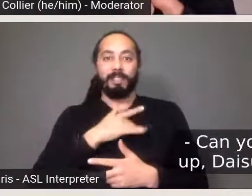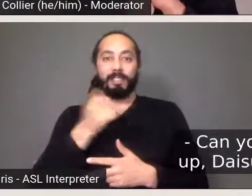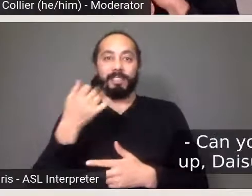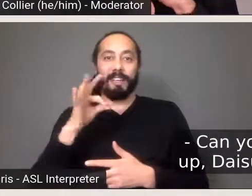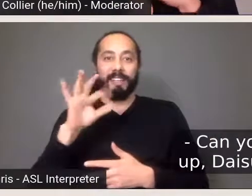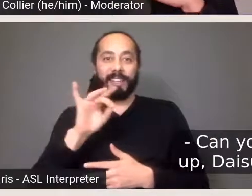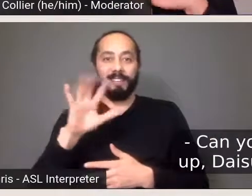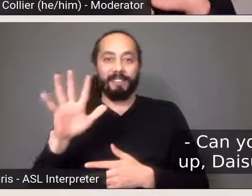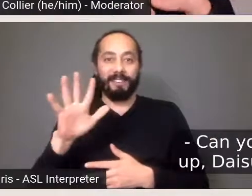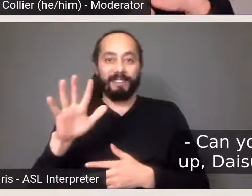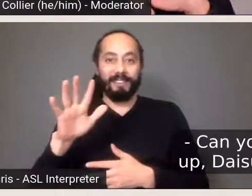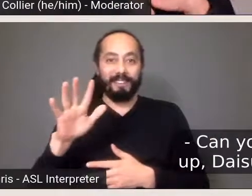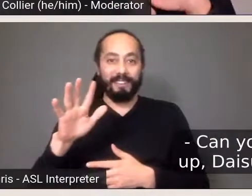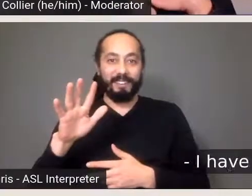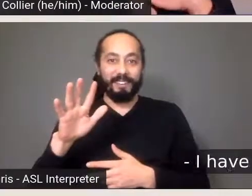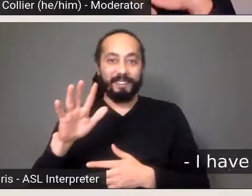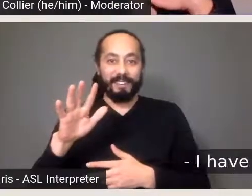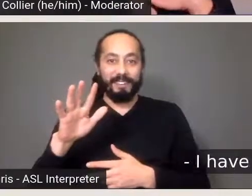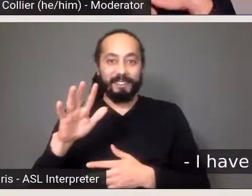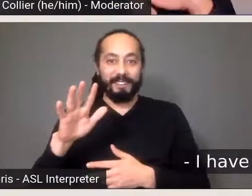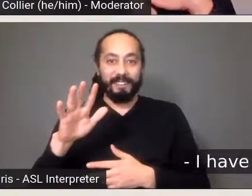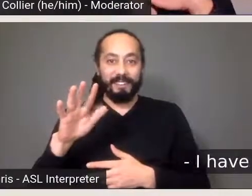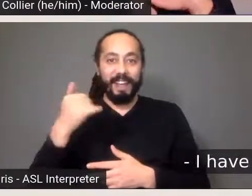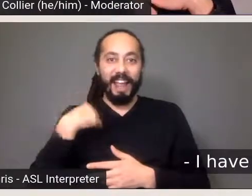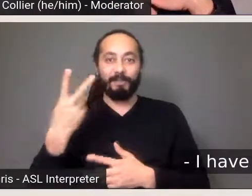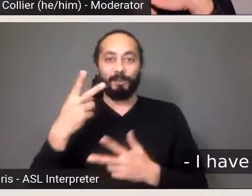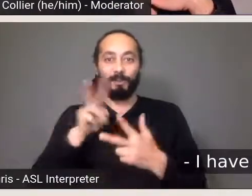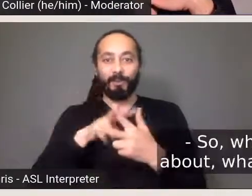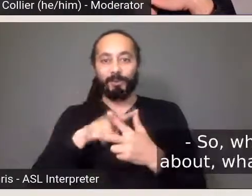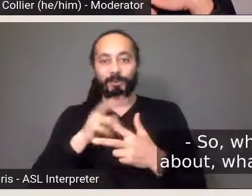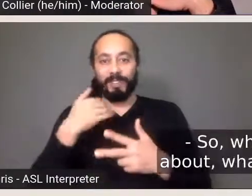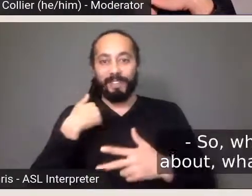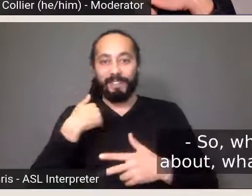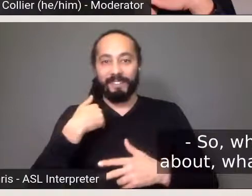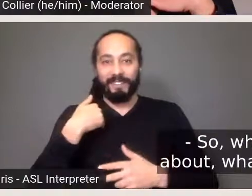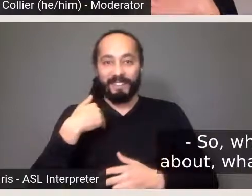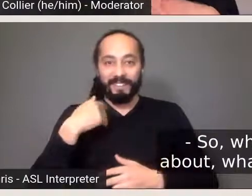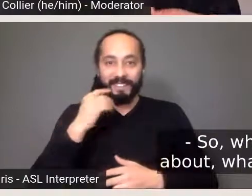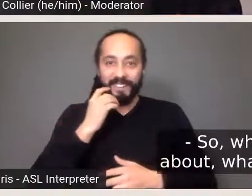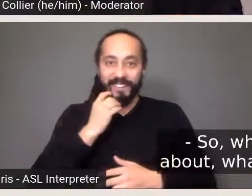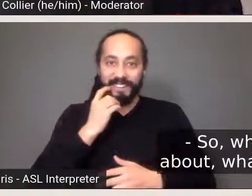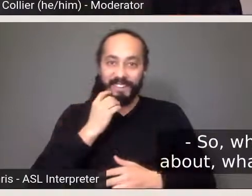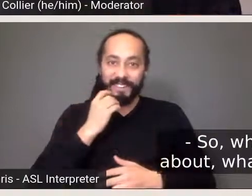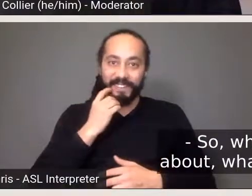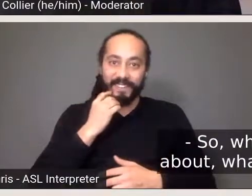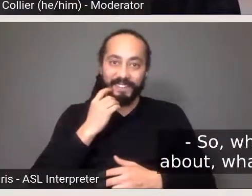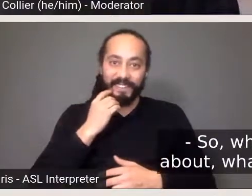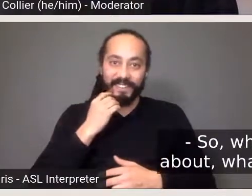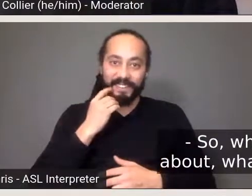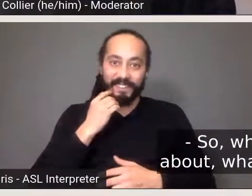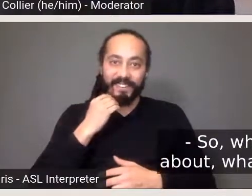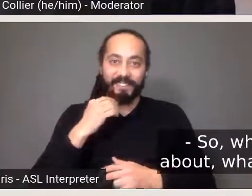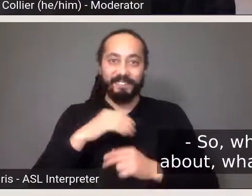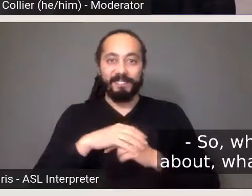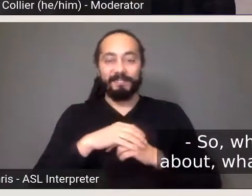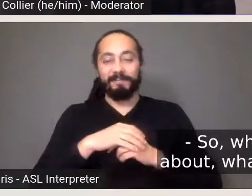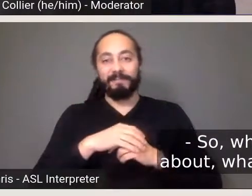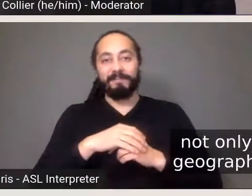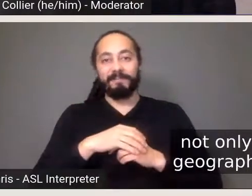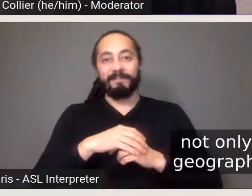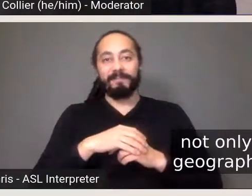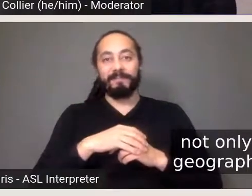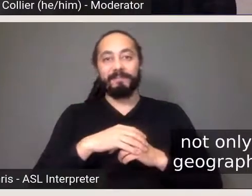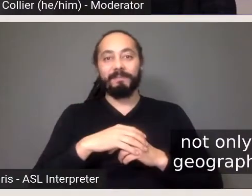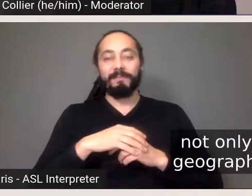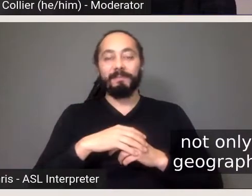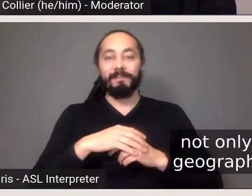those up, Daisuke, actually? I have two. So, when you think about what does it mean, not